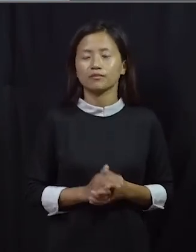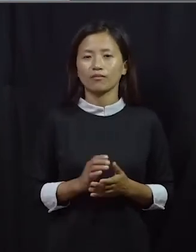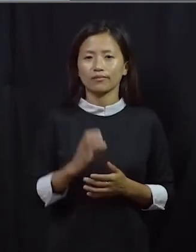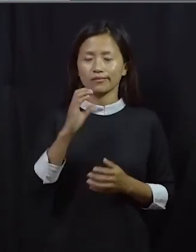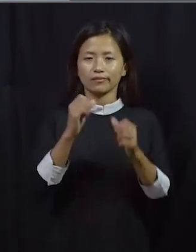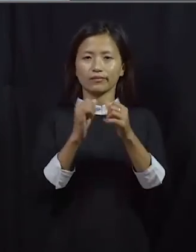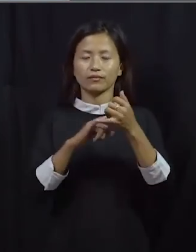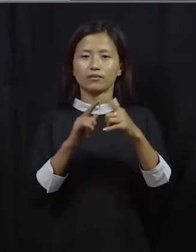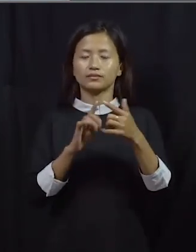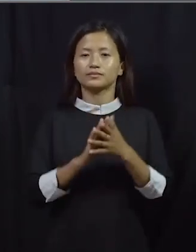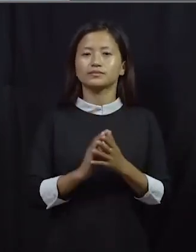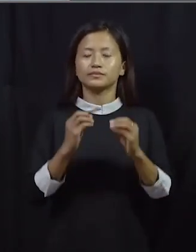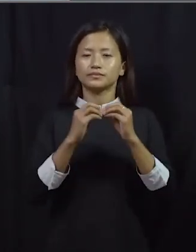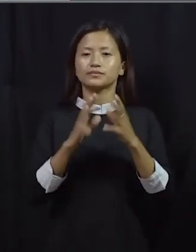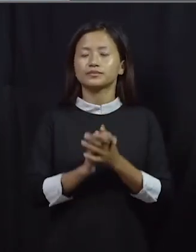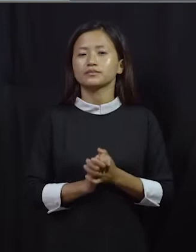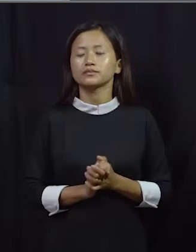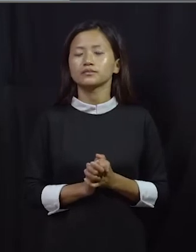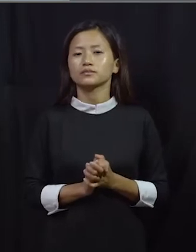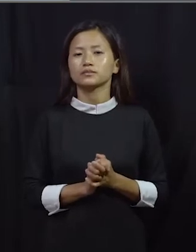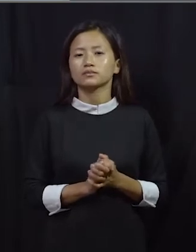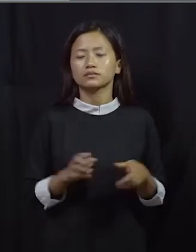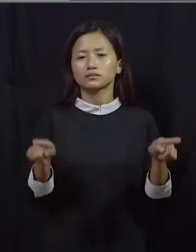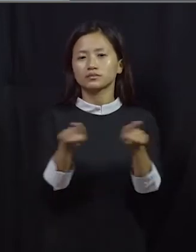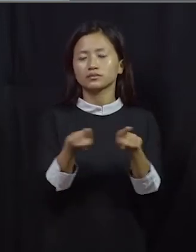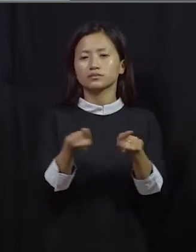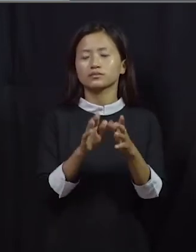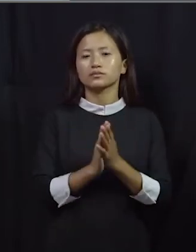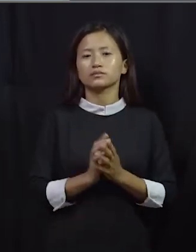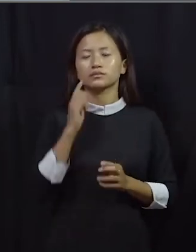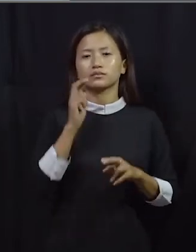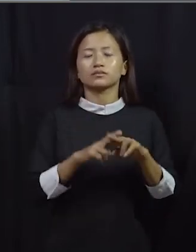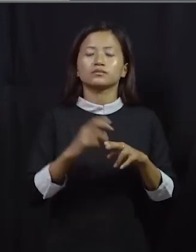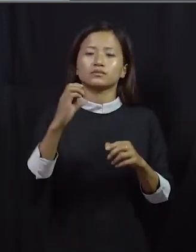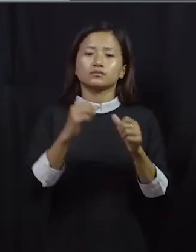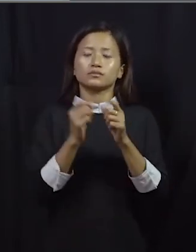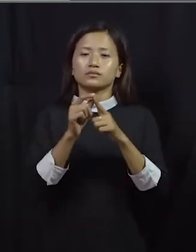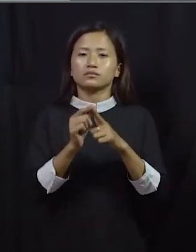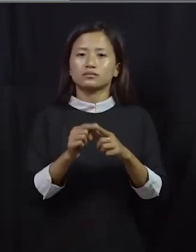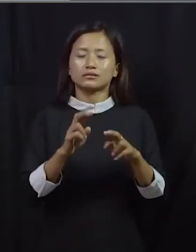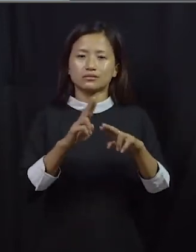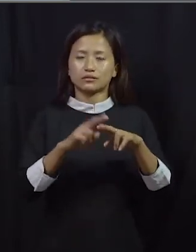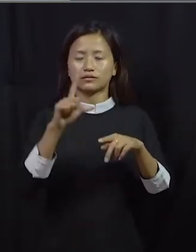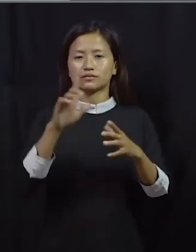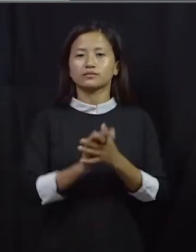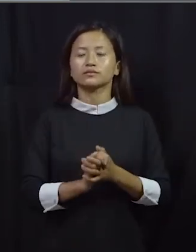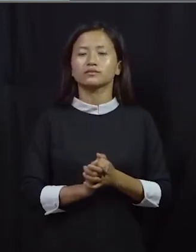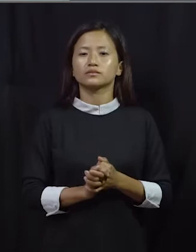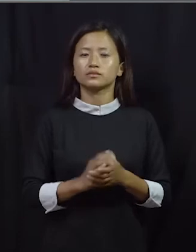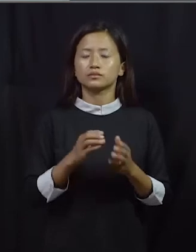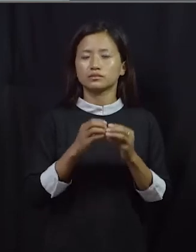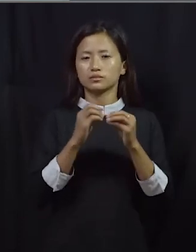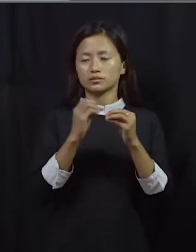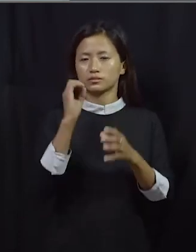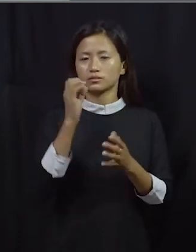case B. Case B is related with if capitals are fluctuating. This is just the opposite